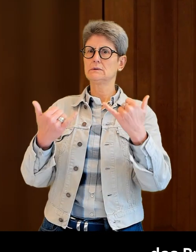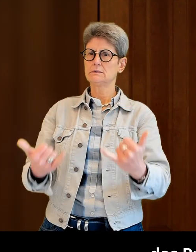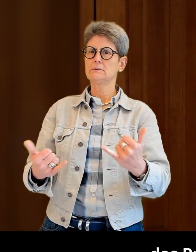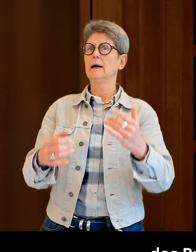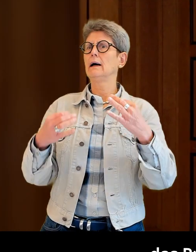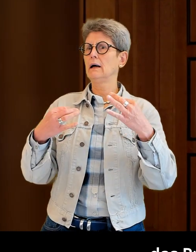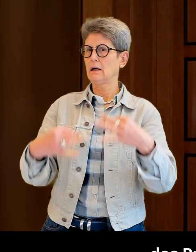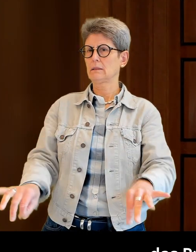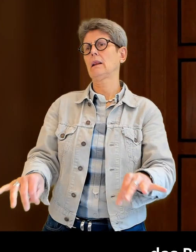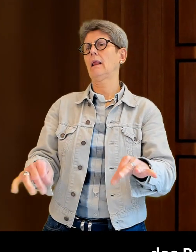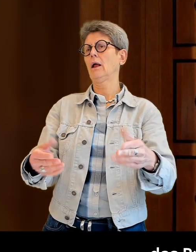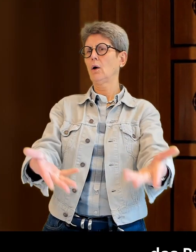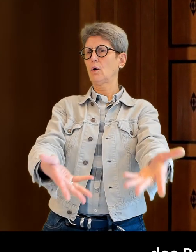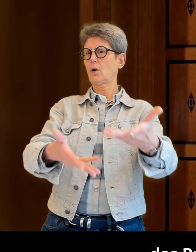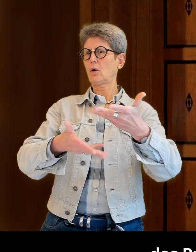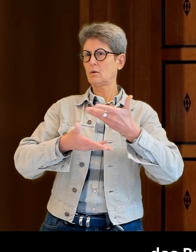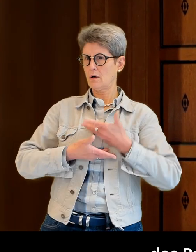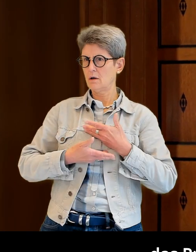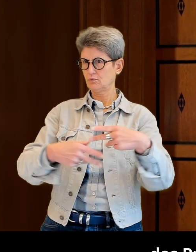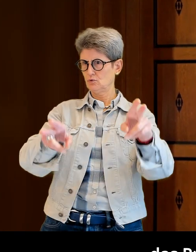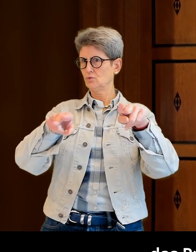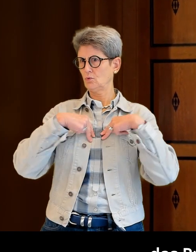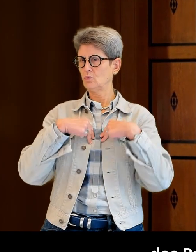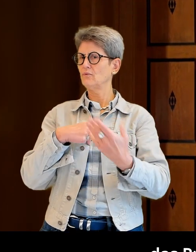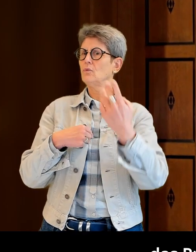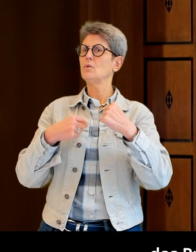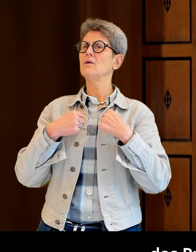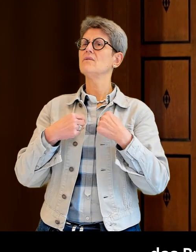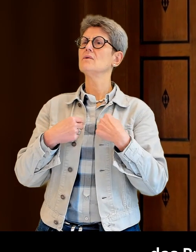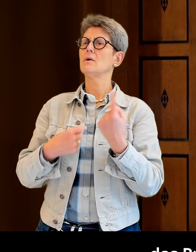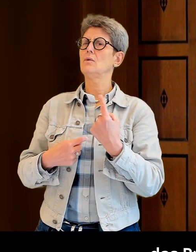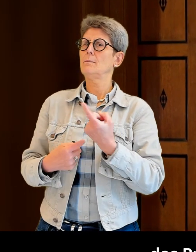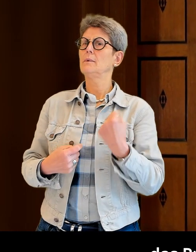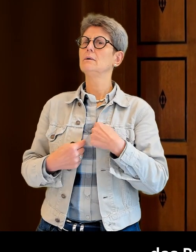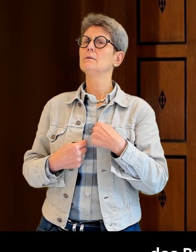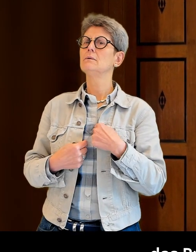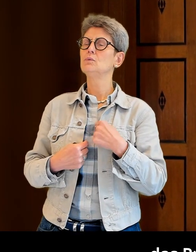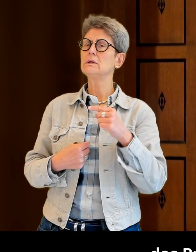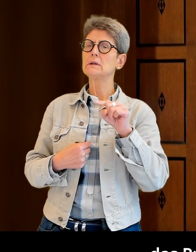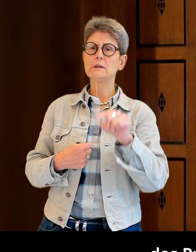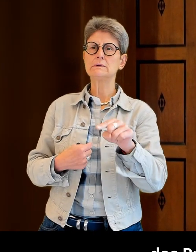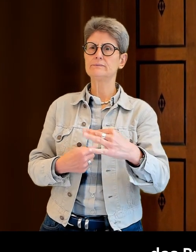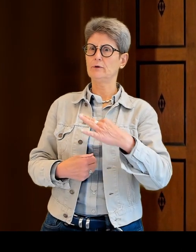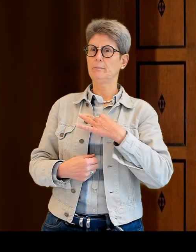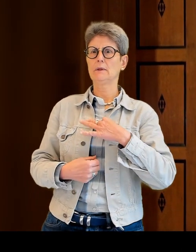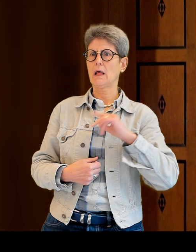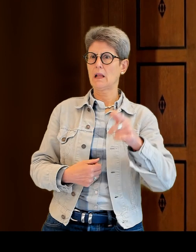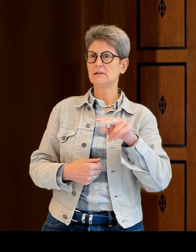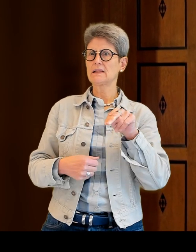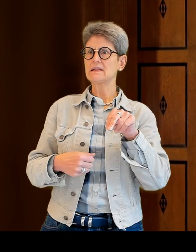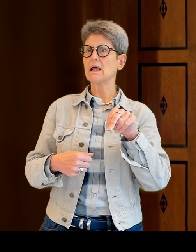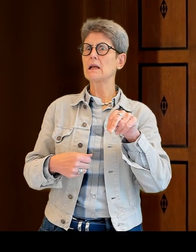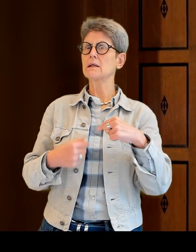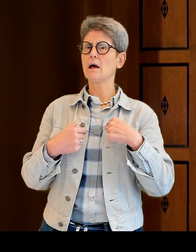the issue of the Benin bronzes and their ultimate return from whence